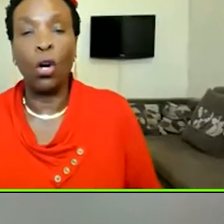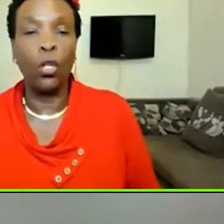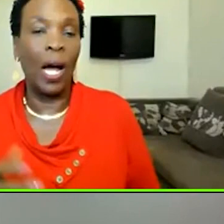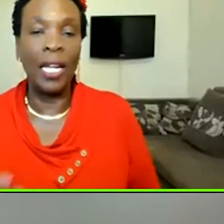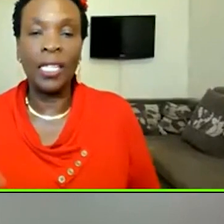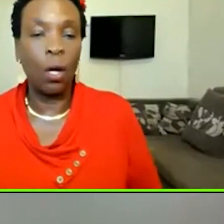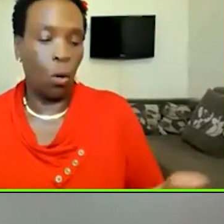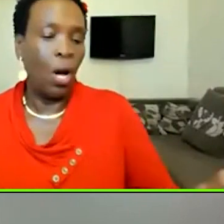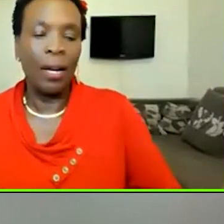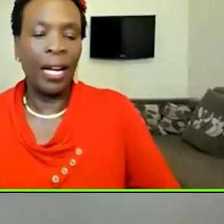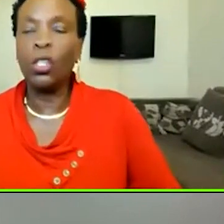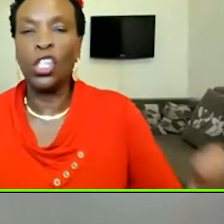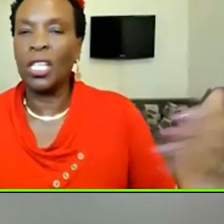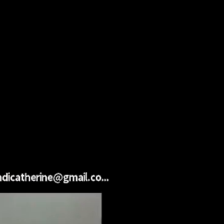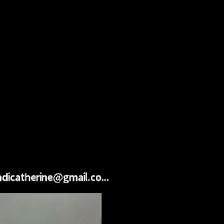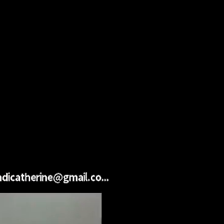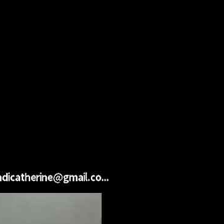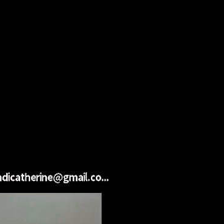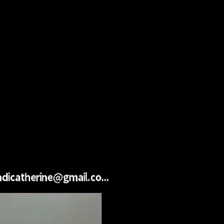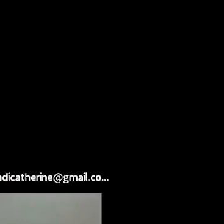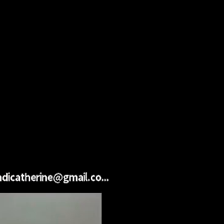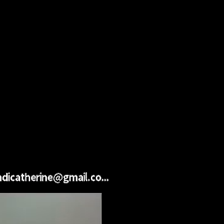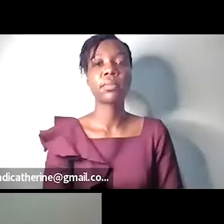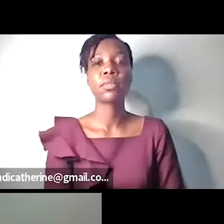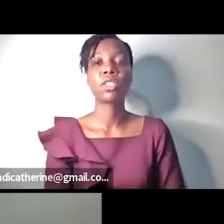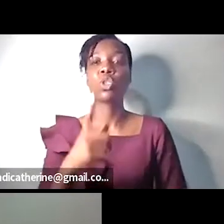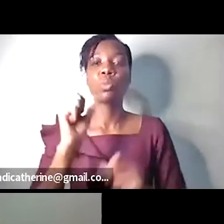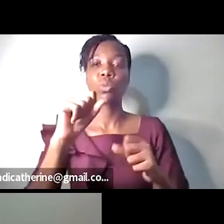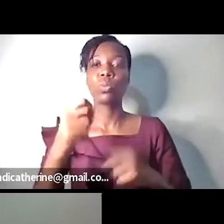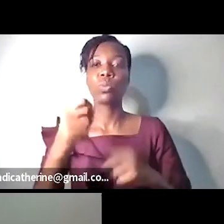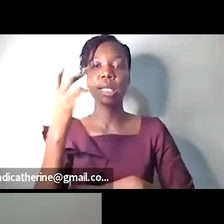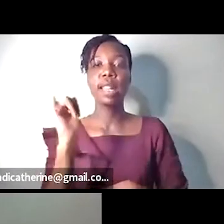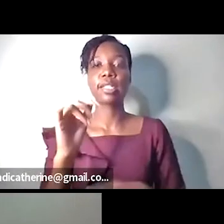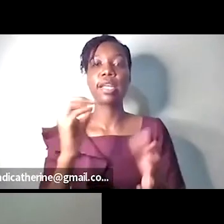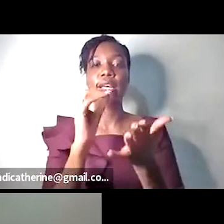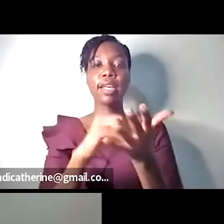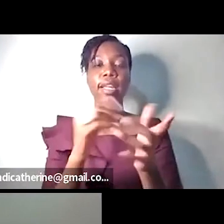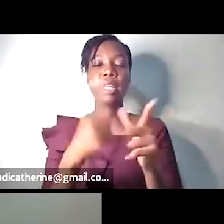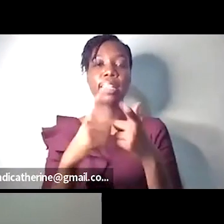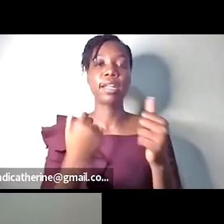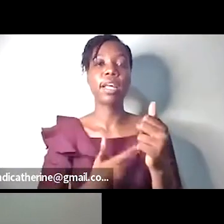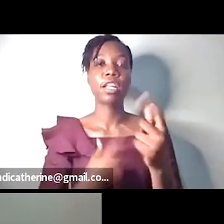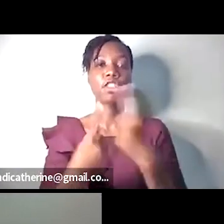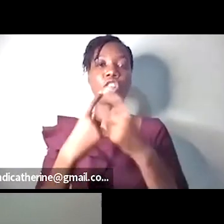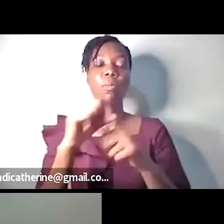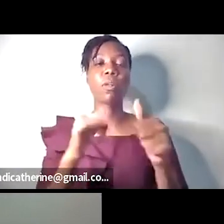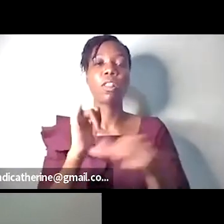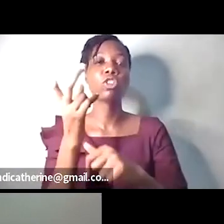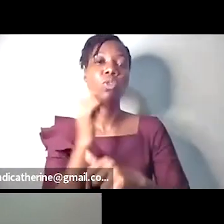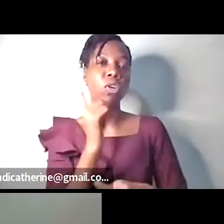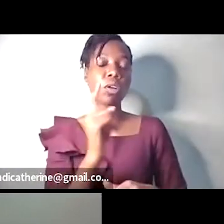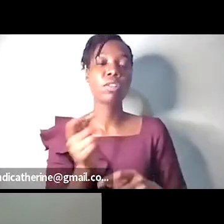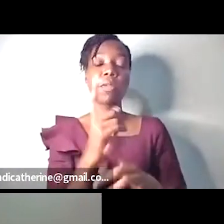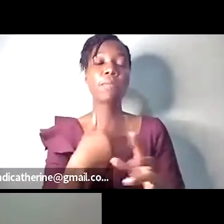this, or you are late, or can you just have a look at it again and let's discuss it tomorrow? I don't think you